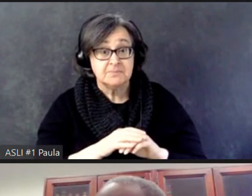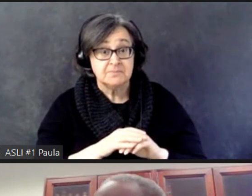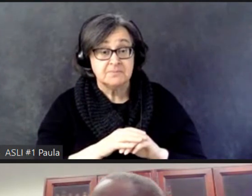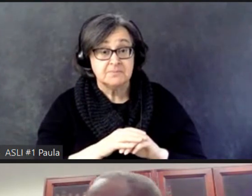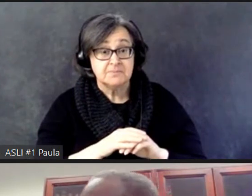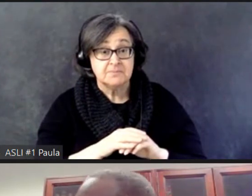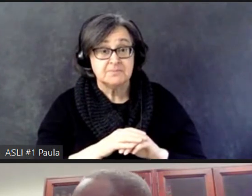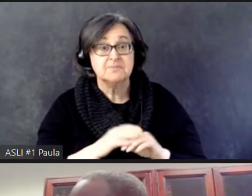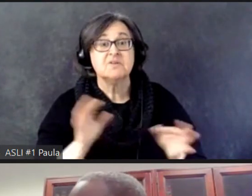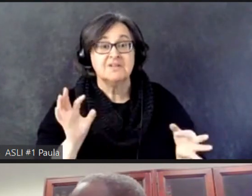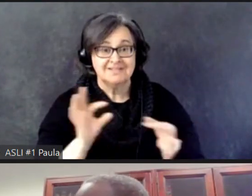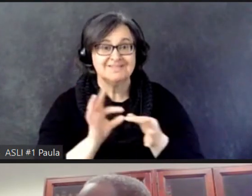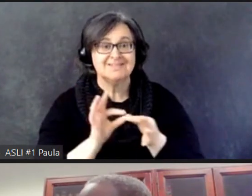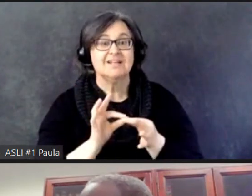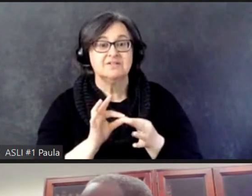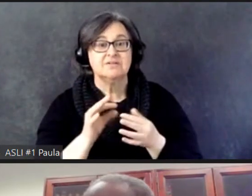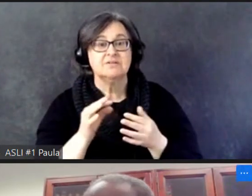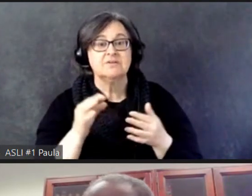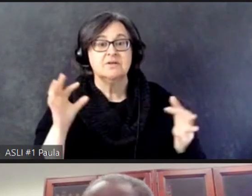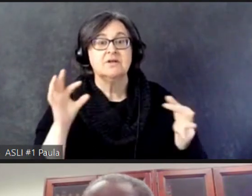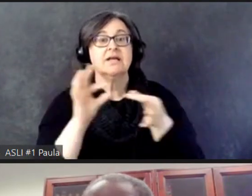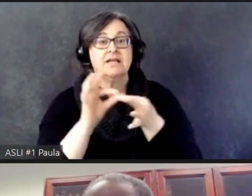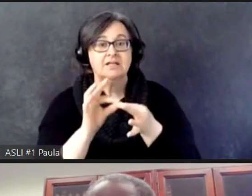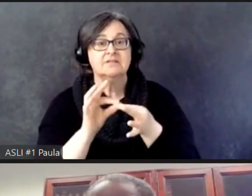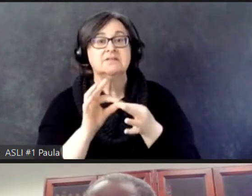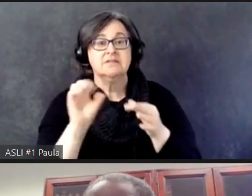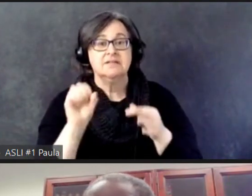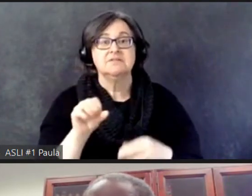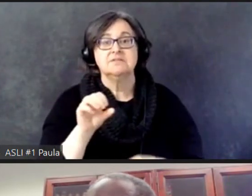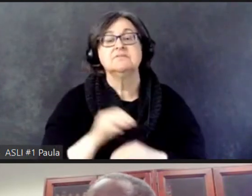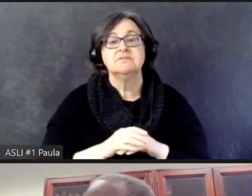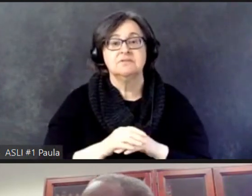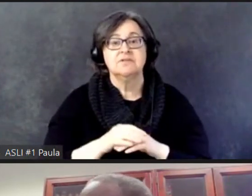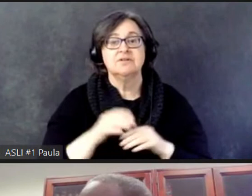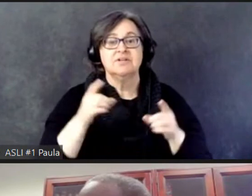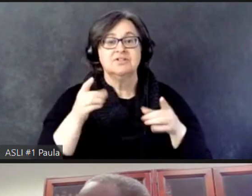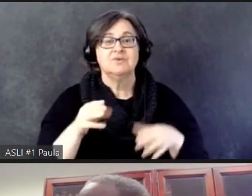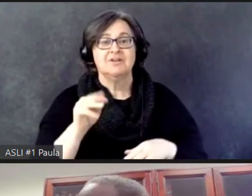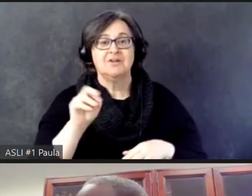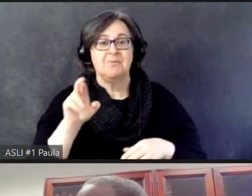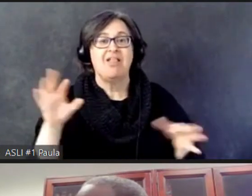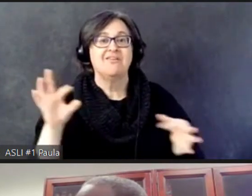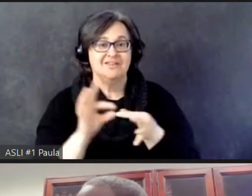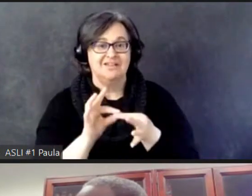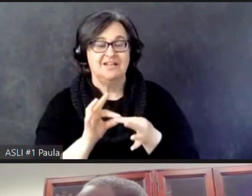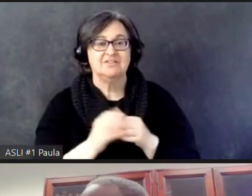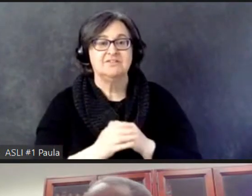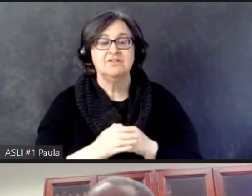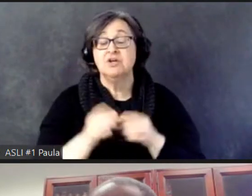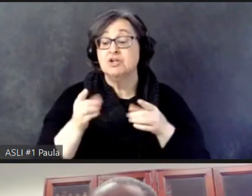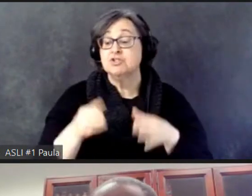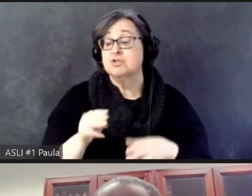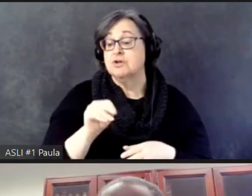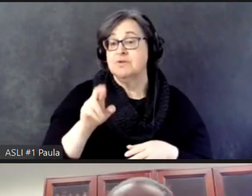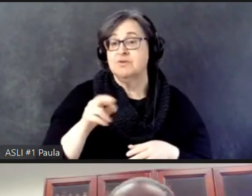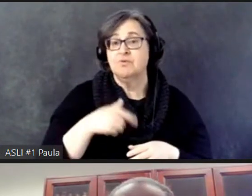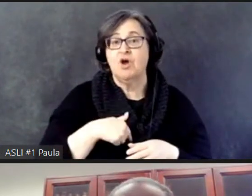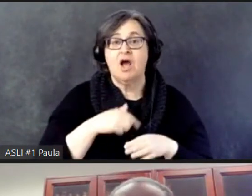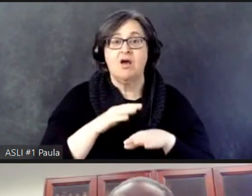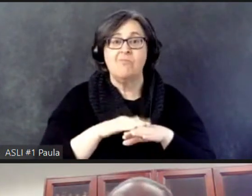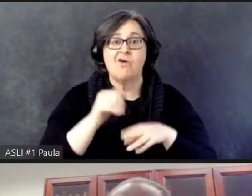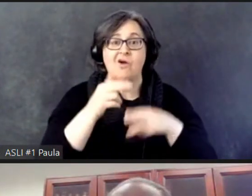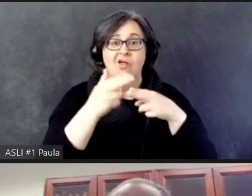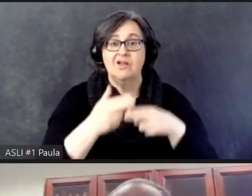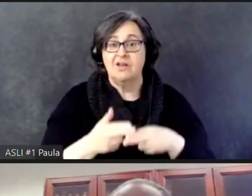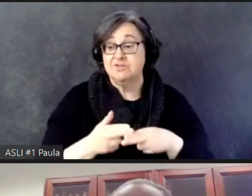He's in now. I'm sorry, he's now on? Yeah. He's connected now. Okay, Director Miller, I'm taking the roll call